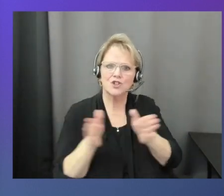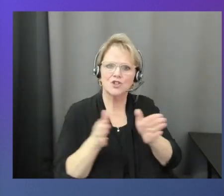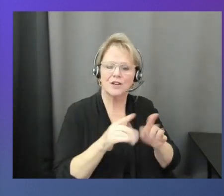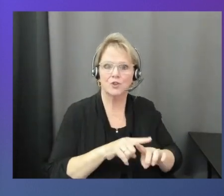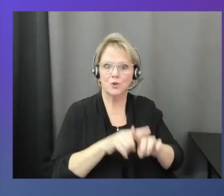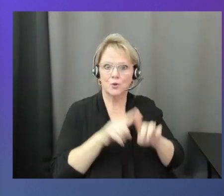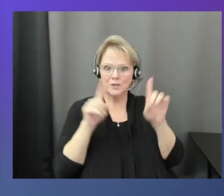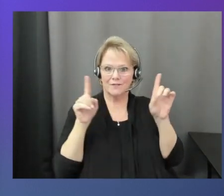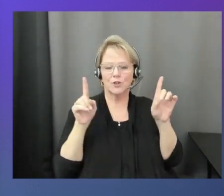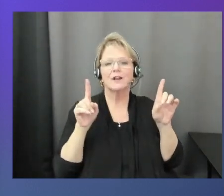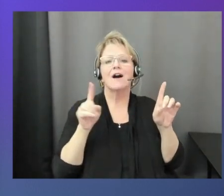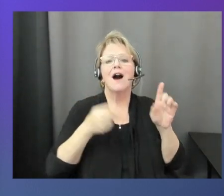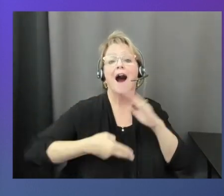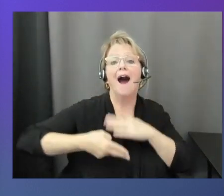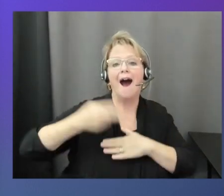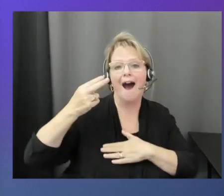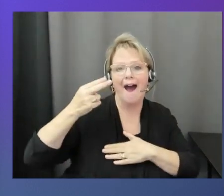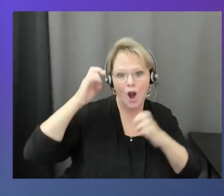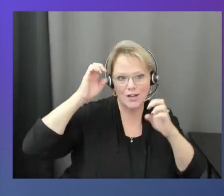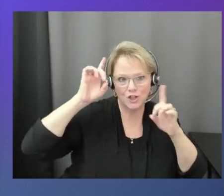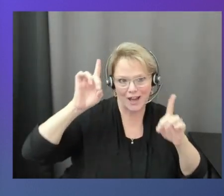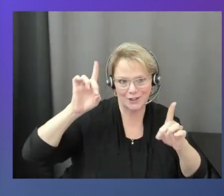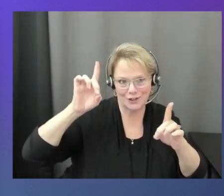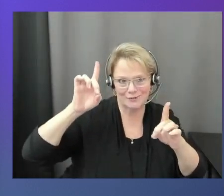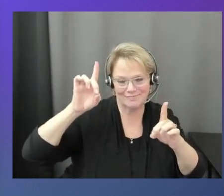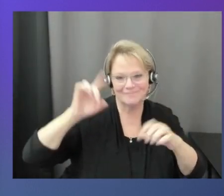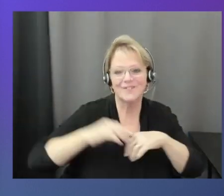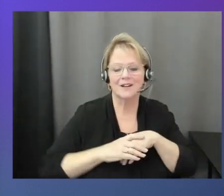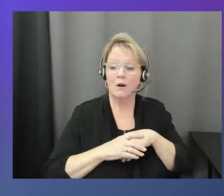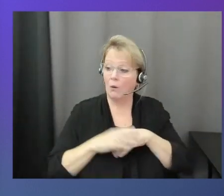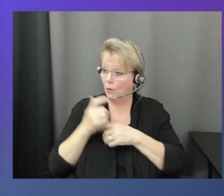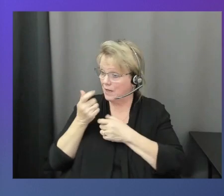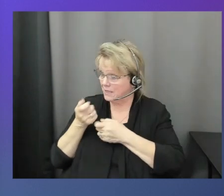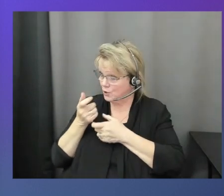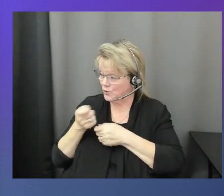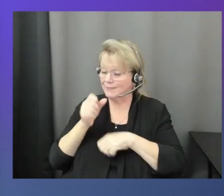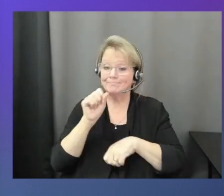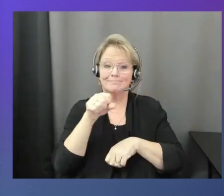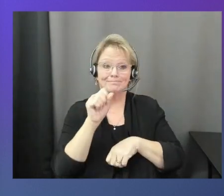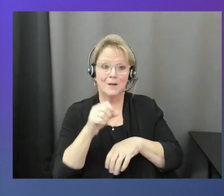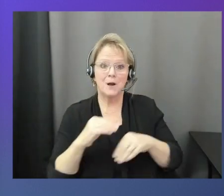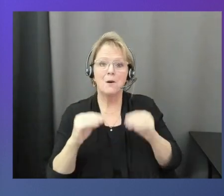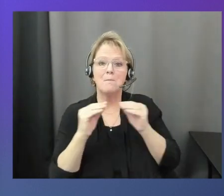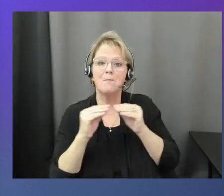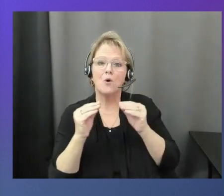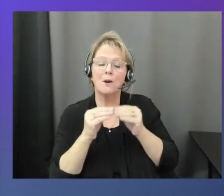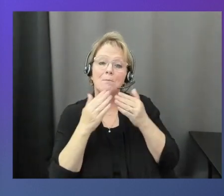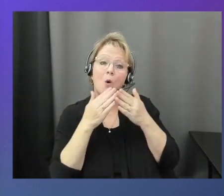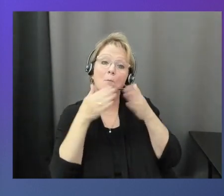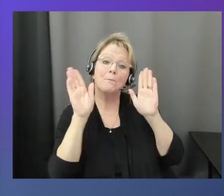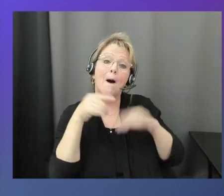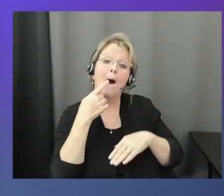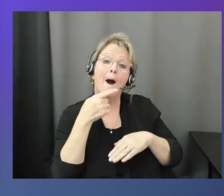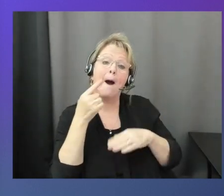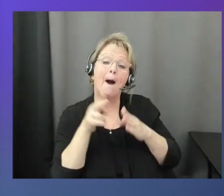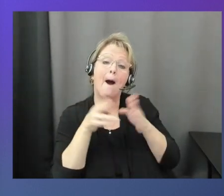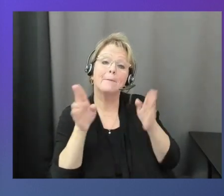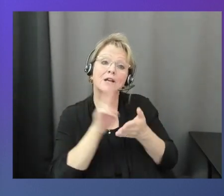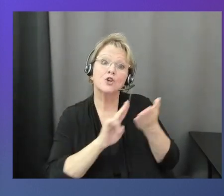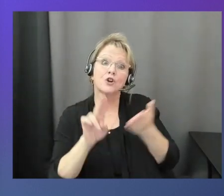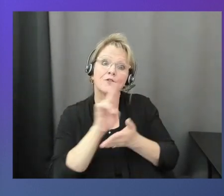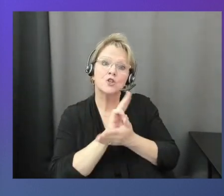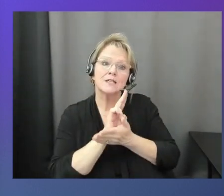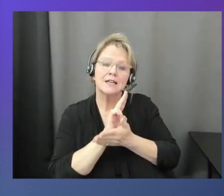higher education. That's interesting, yeah. We are seeing more and more public universities who are on their cloud and digital transformation